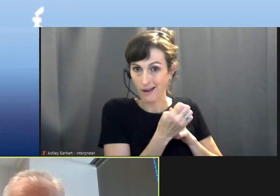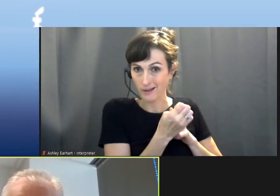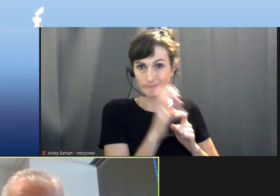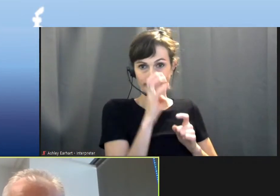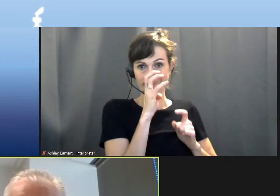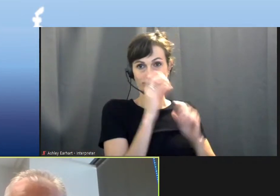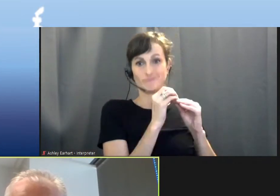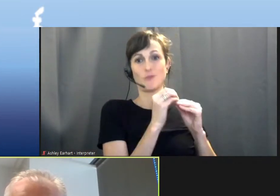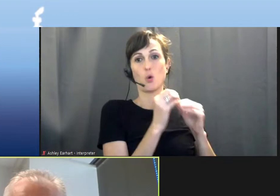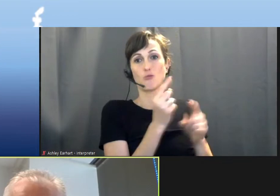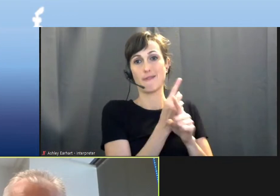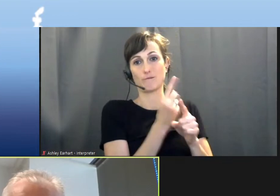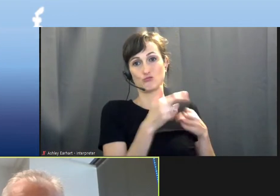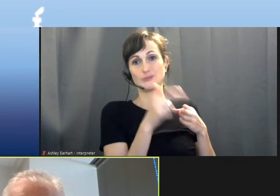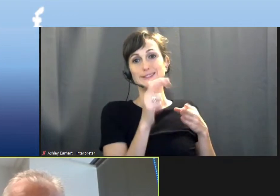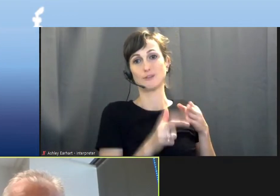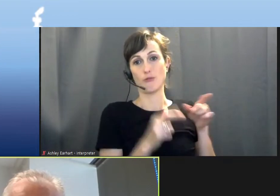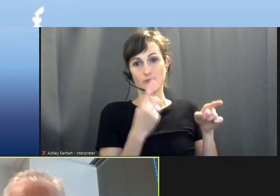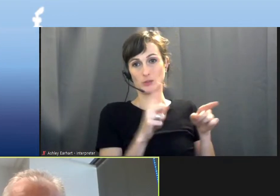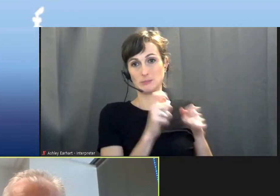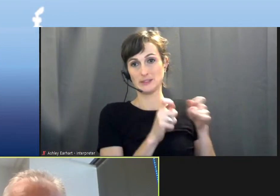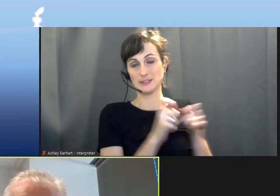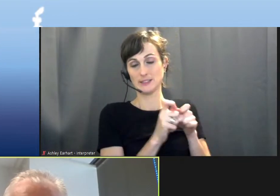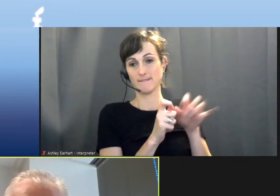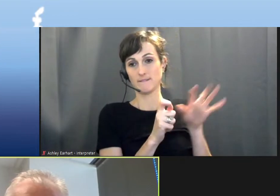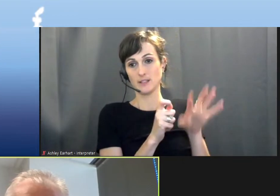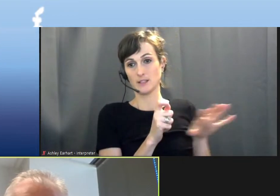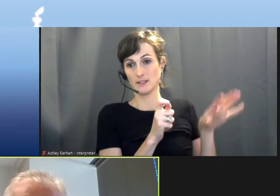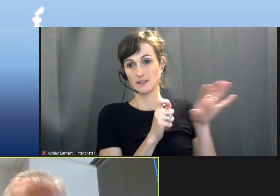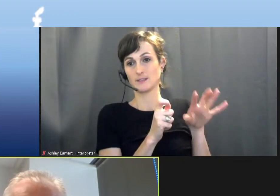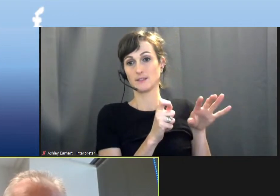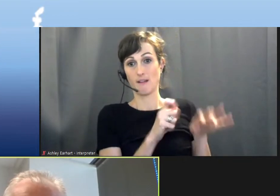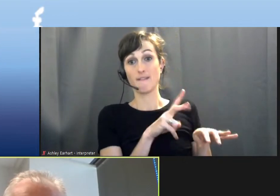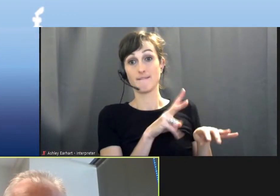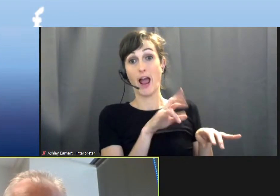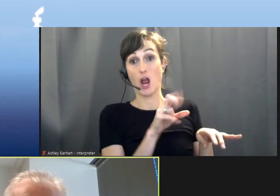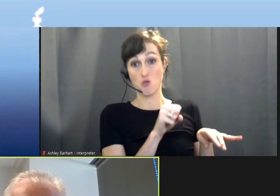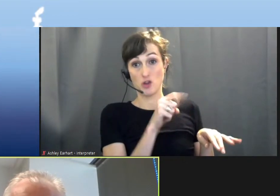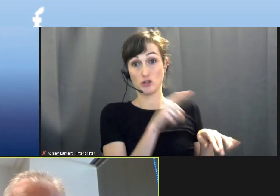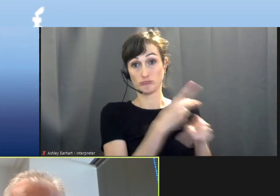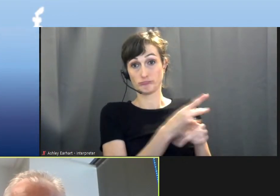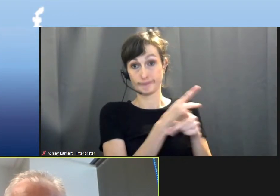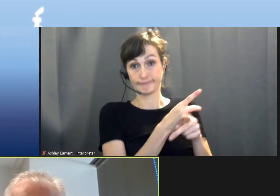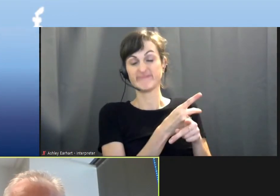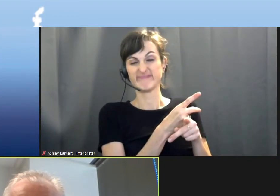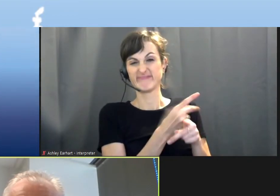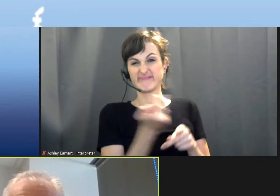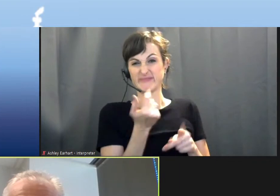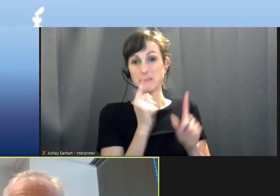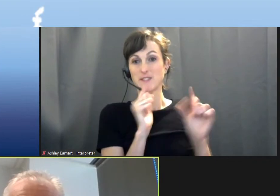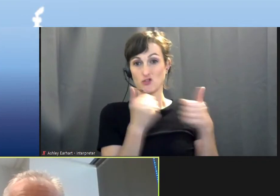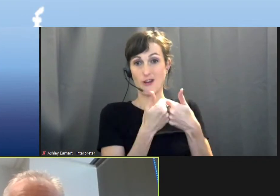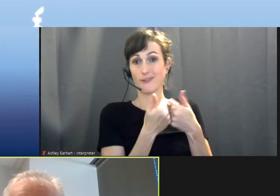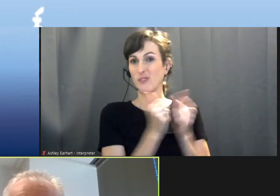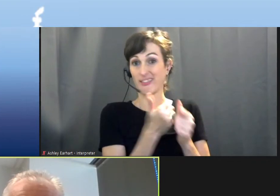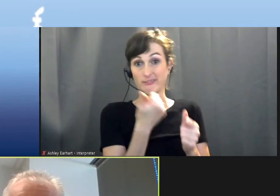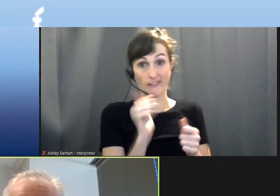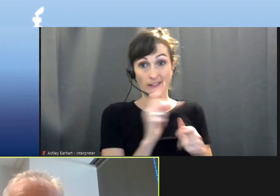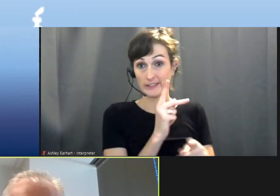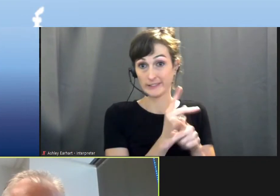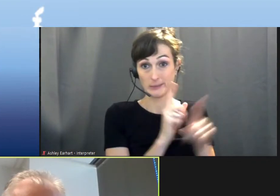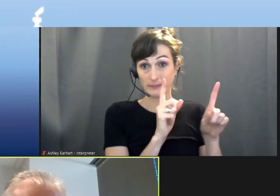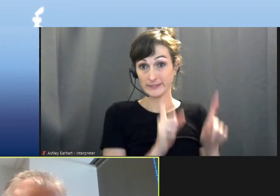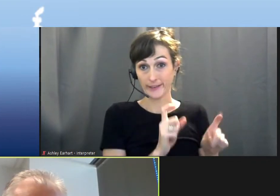more accurate result of a specific virus that you're treating for, and that's a little bit of the challenge with any type of